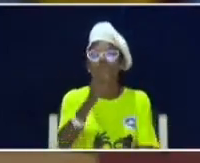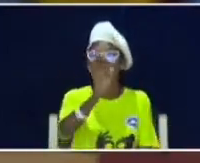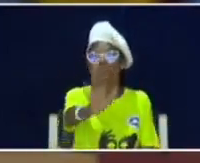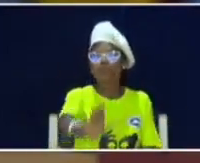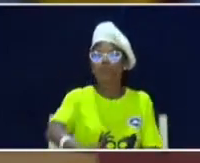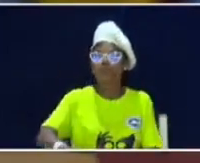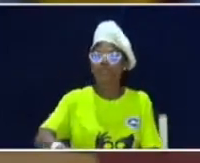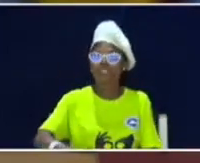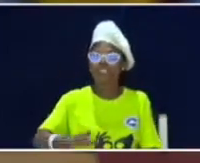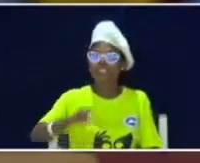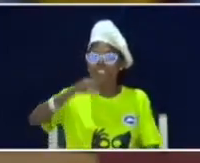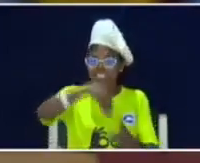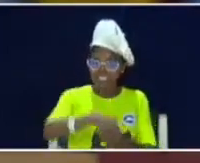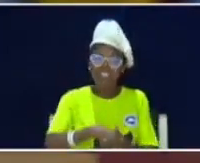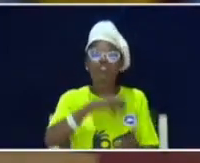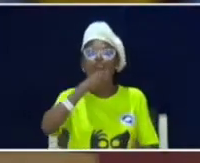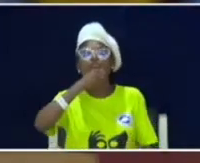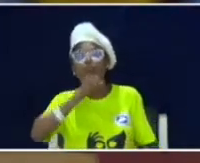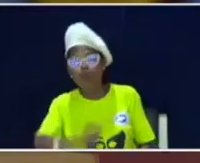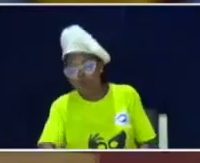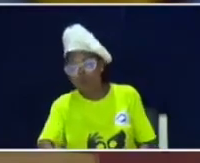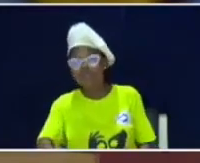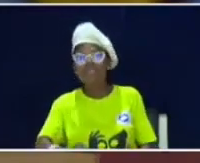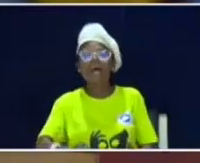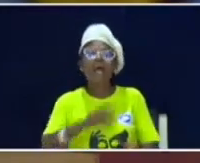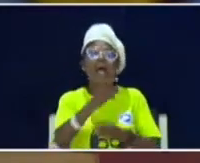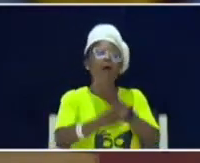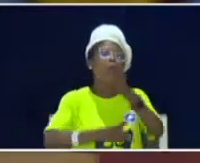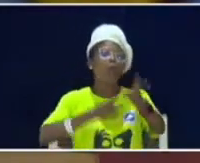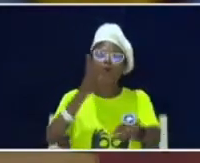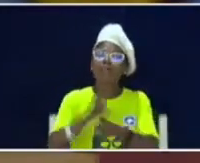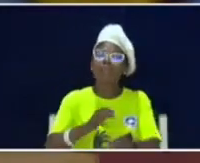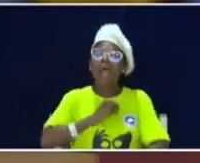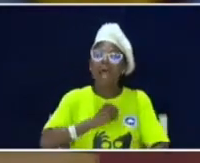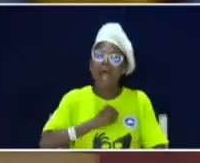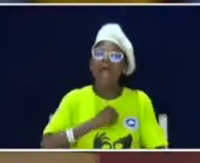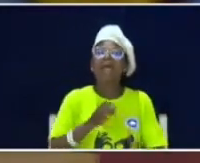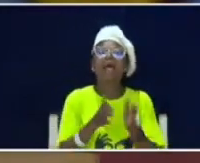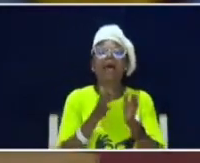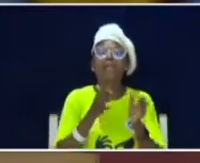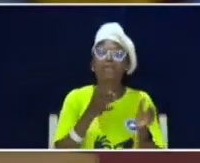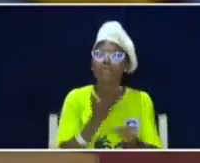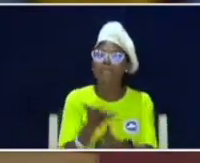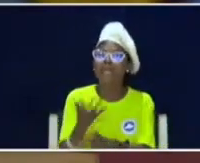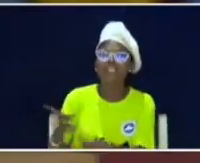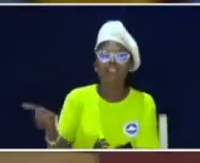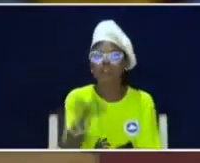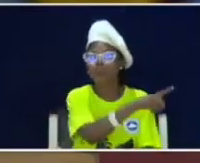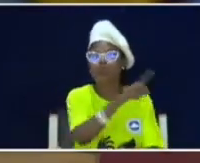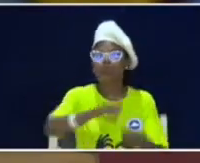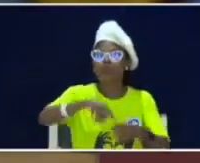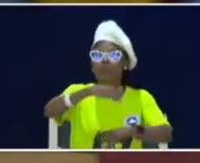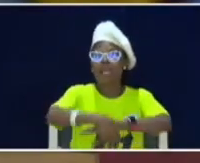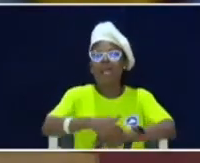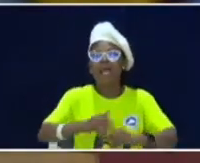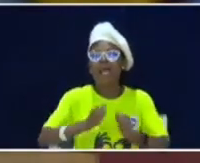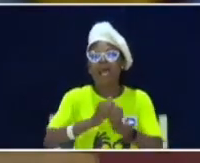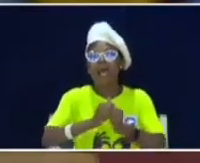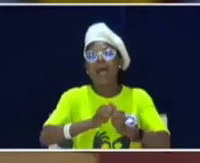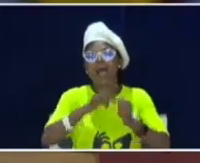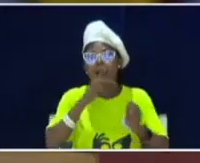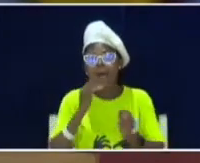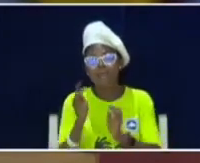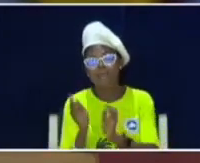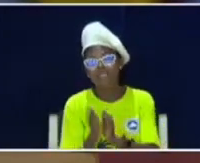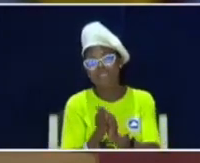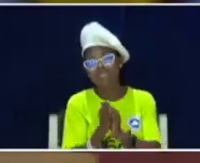if you are still in the other world, I implore you tonight that you come out and be separated unto the living